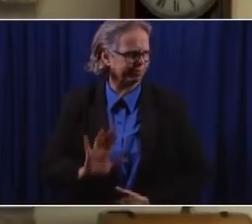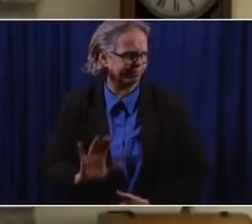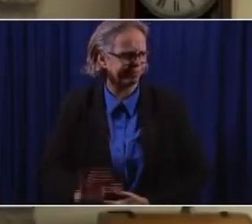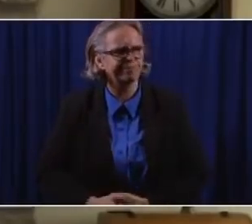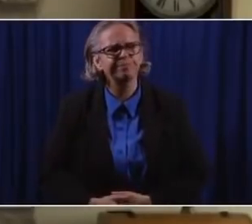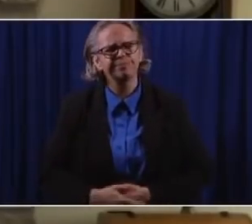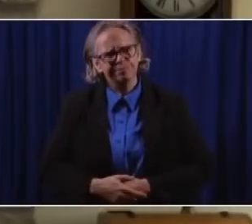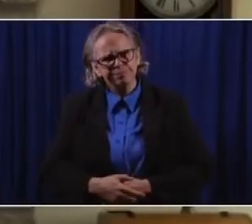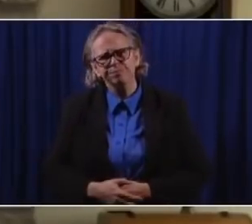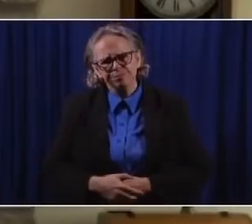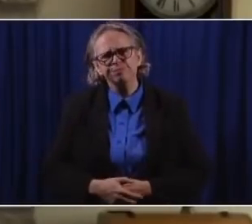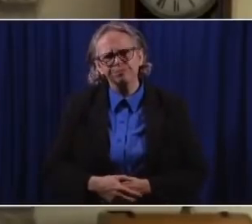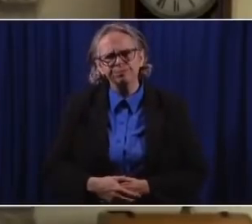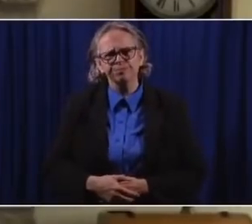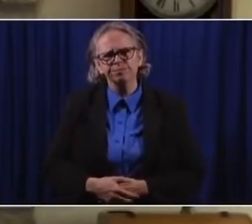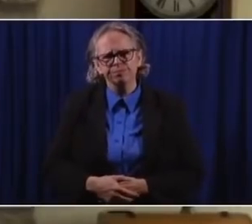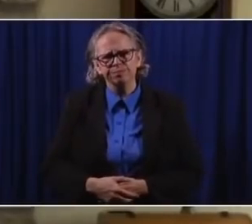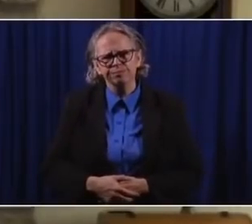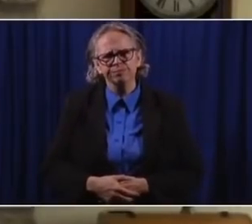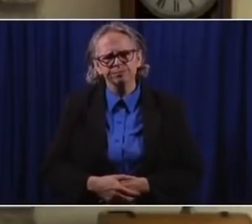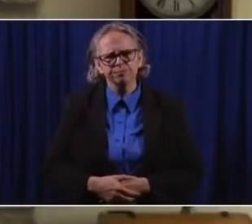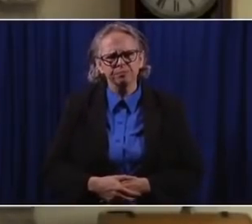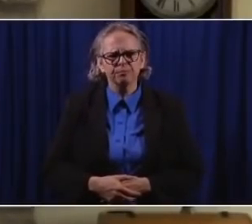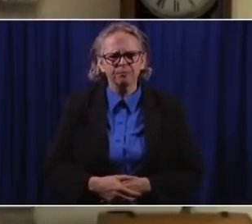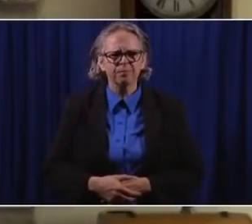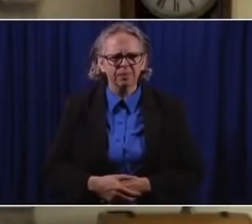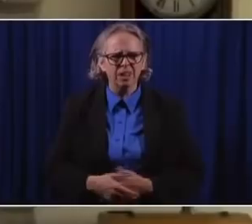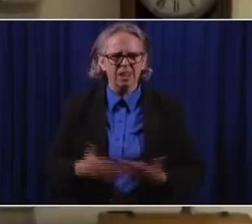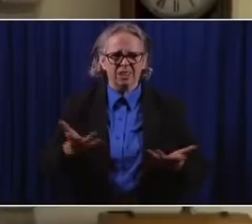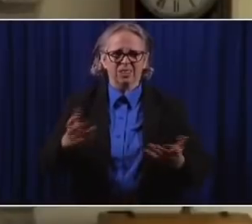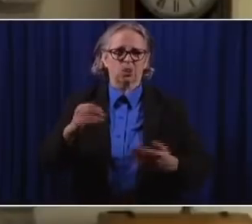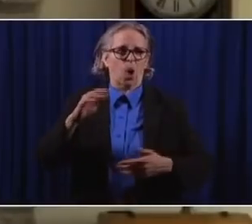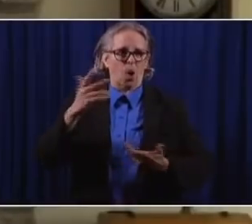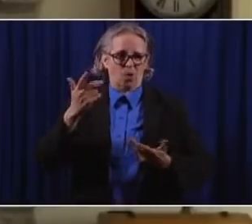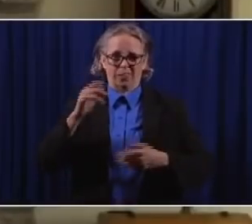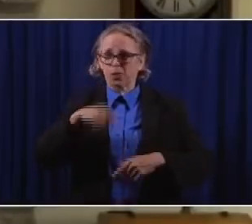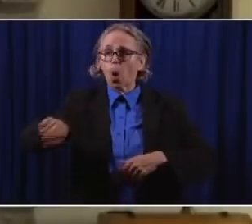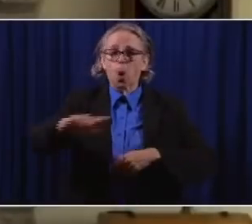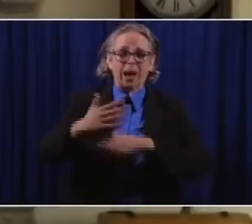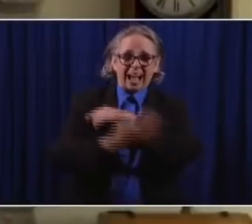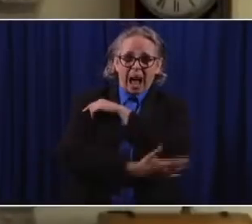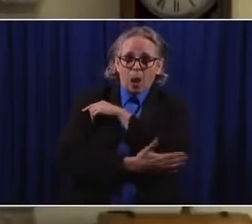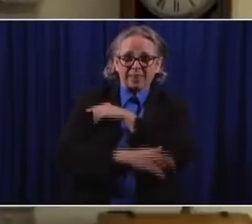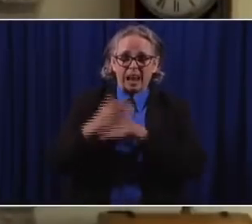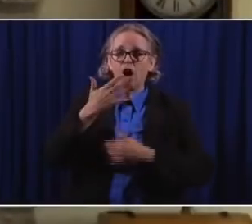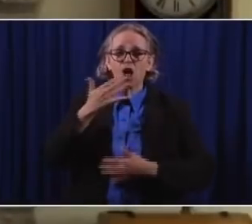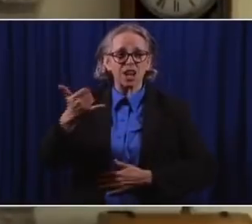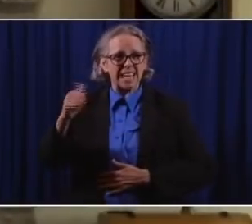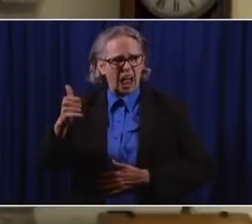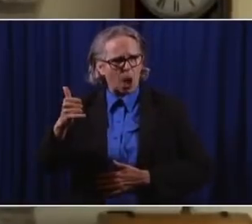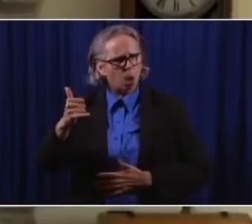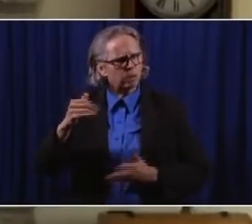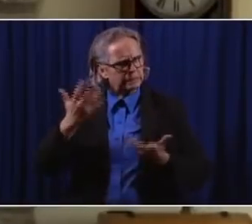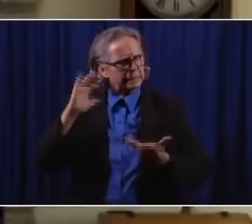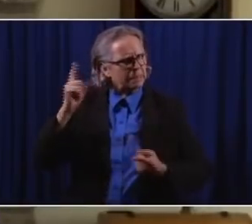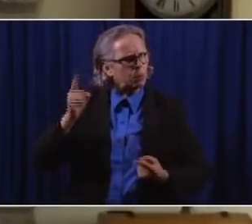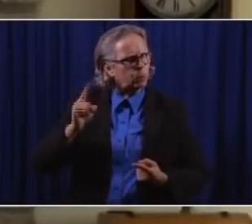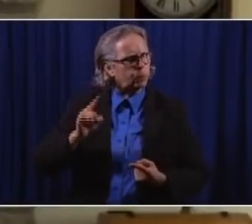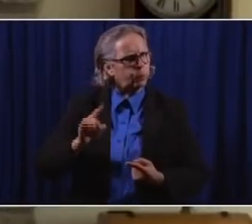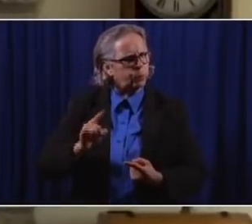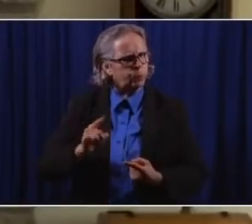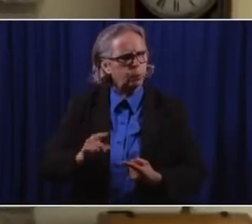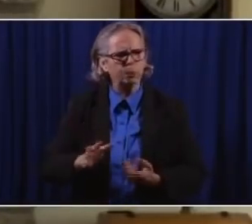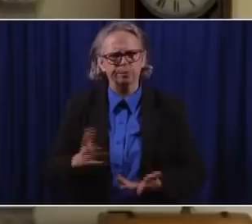of Ohioans living in yellow counties has decreased during the past 4 weeks, indicating that we have significant spread of the virus again, just